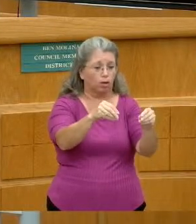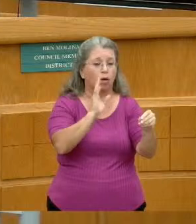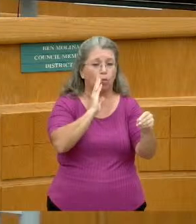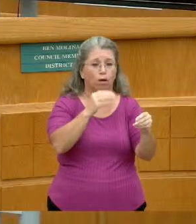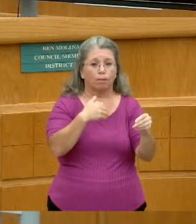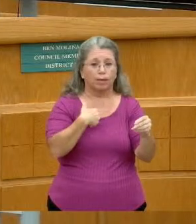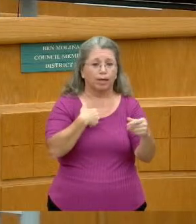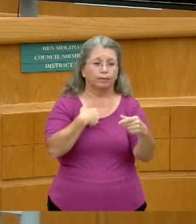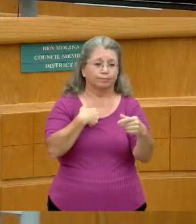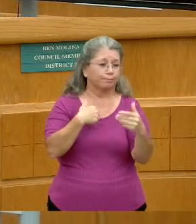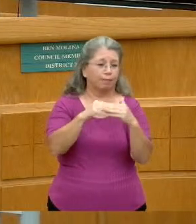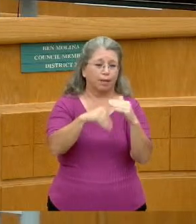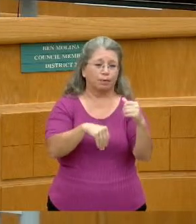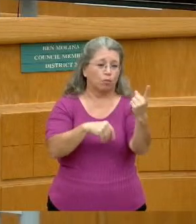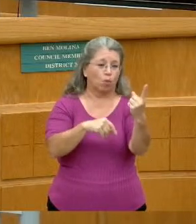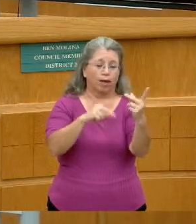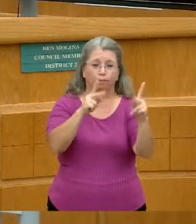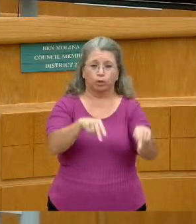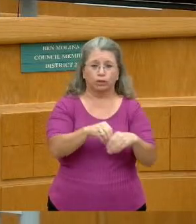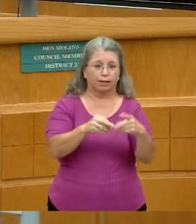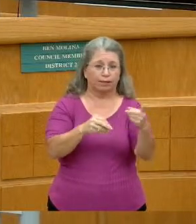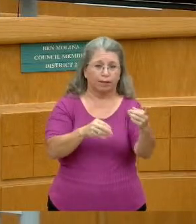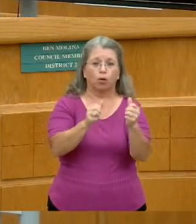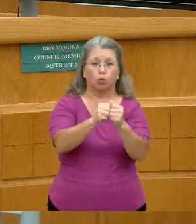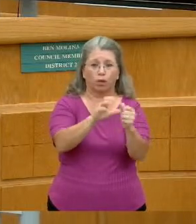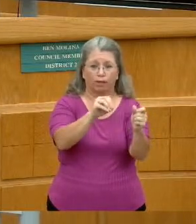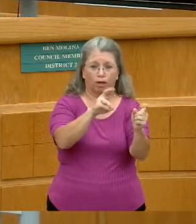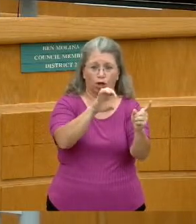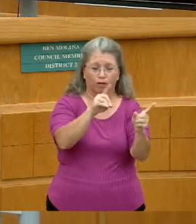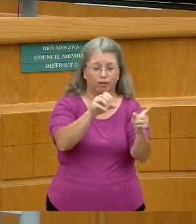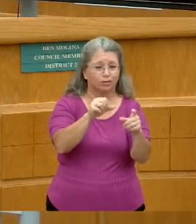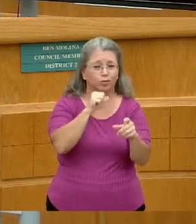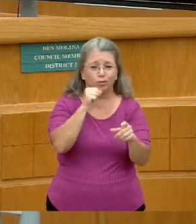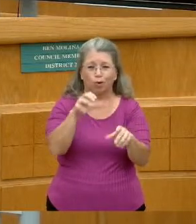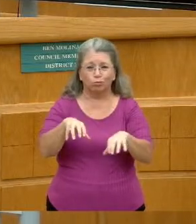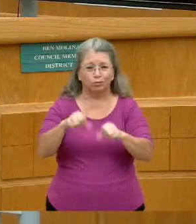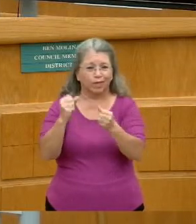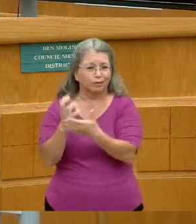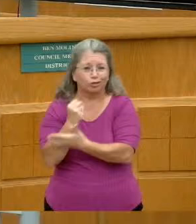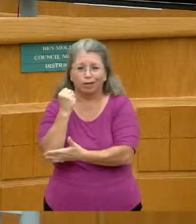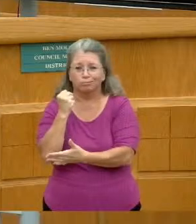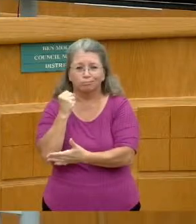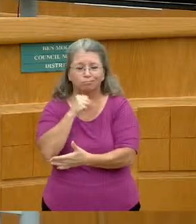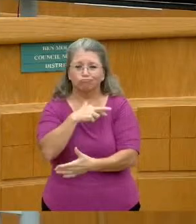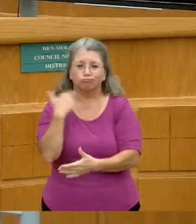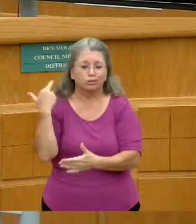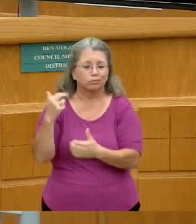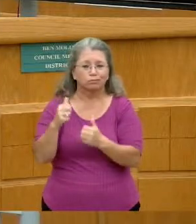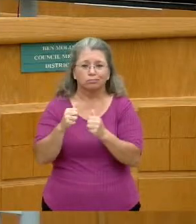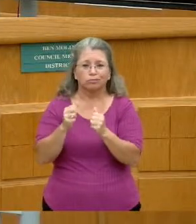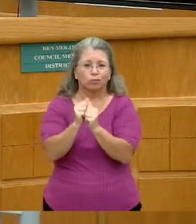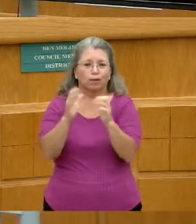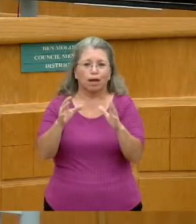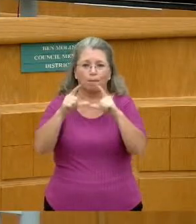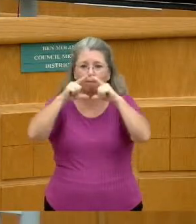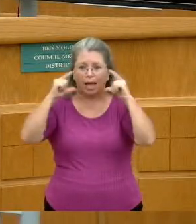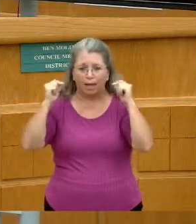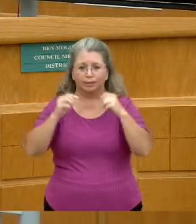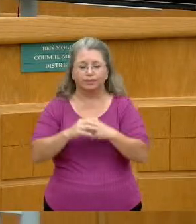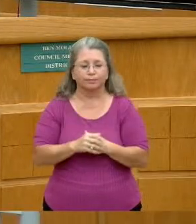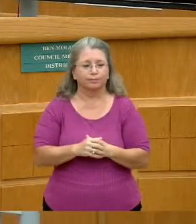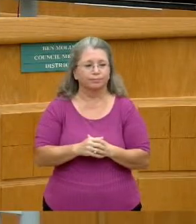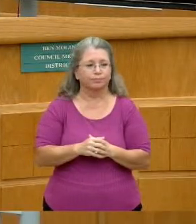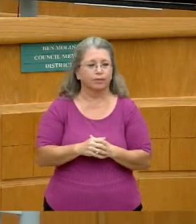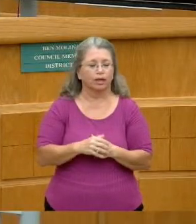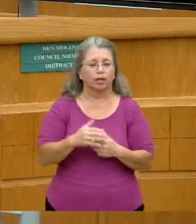COVID-19. So don't chance it with your mask. You need the mask almost every place that you're going in public. We have up to 8